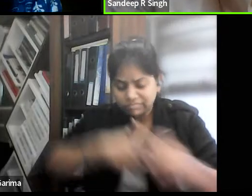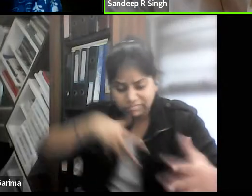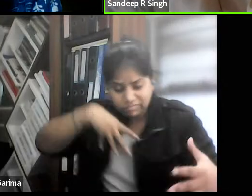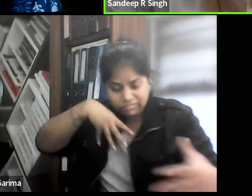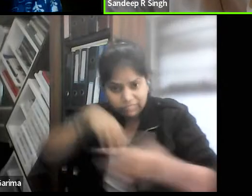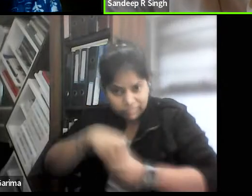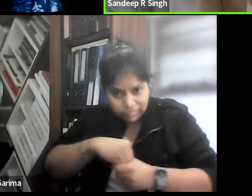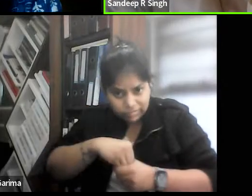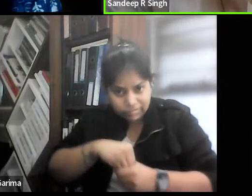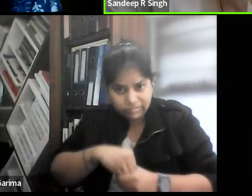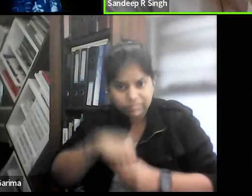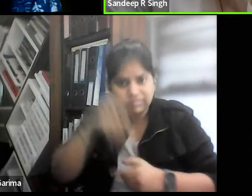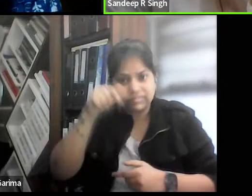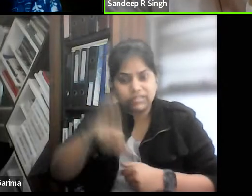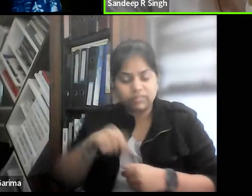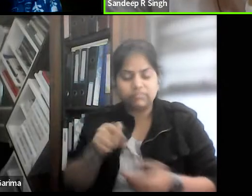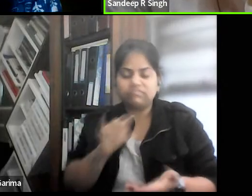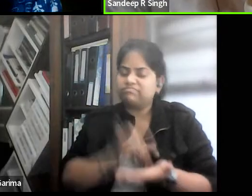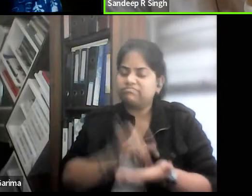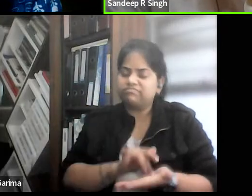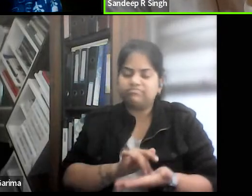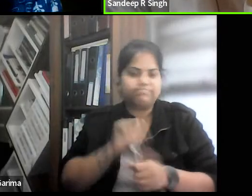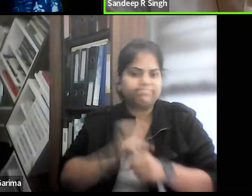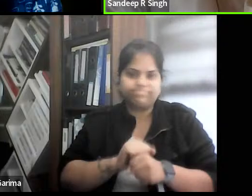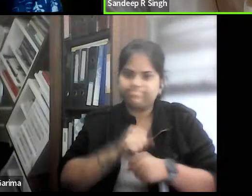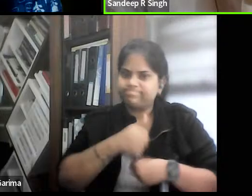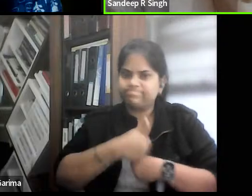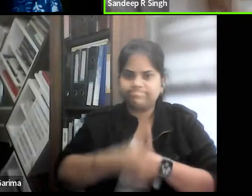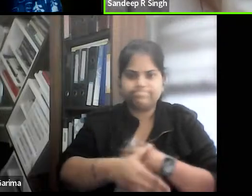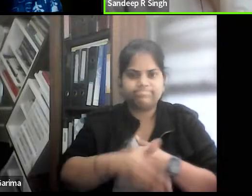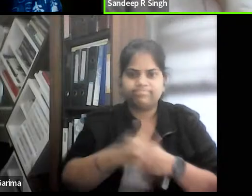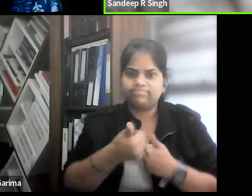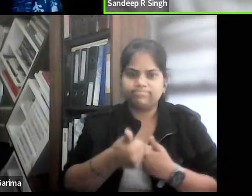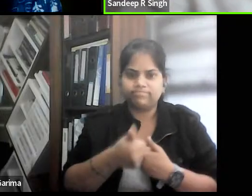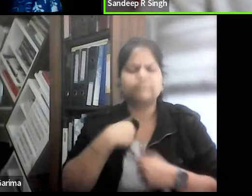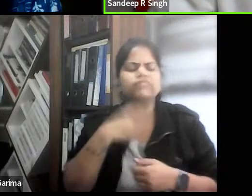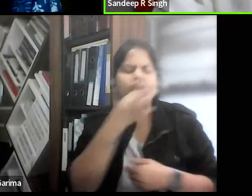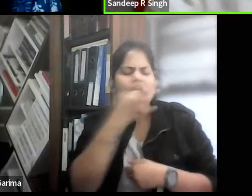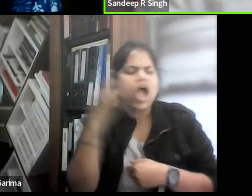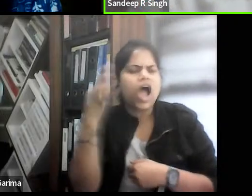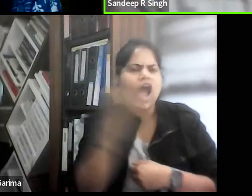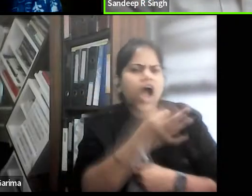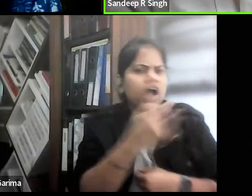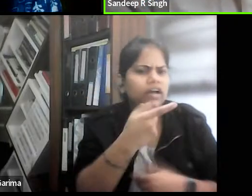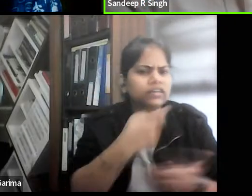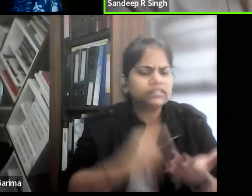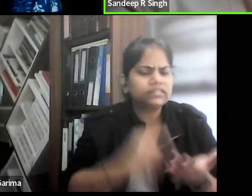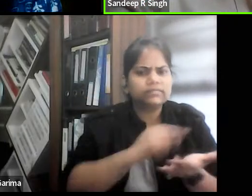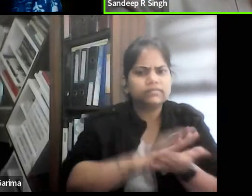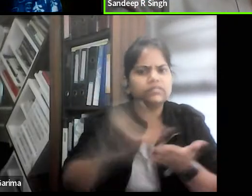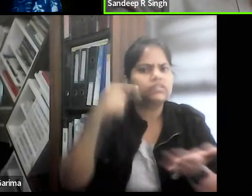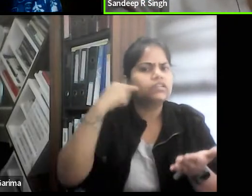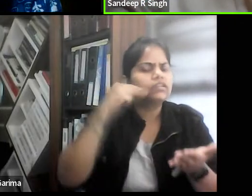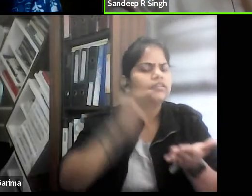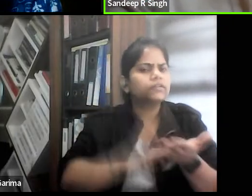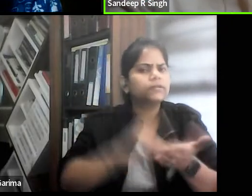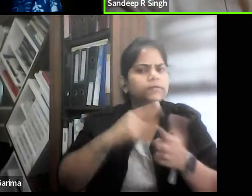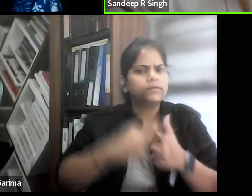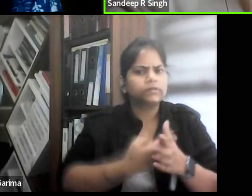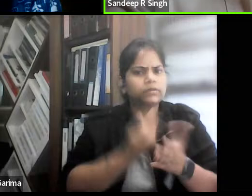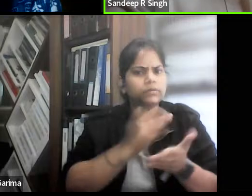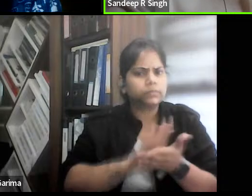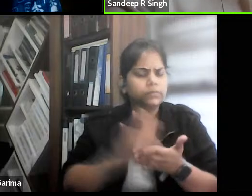yet in place. So what I wanted to ask Rimjhim on that note, and I think it's coming out, like how he is gradually sort of